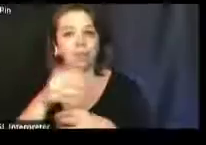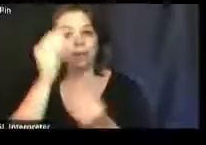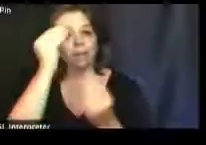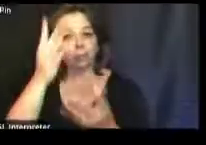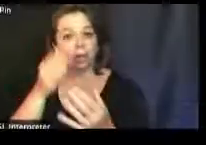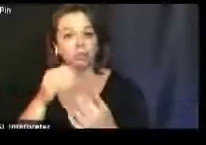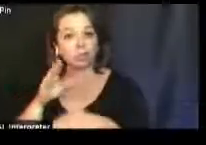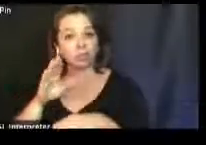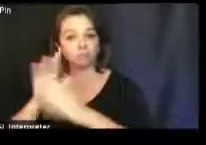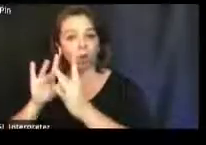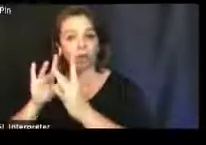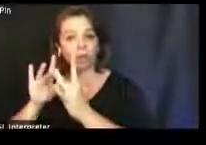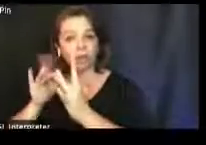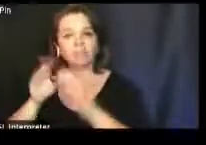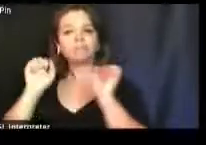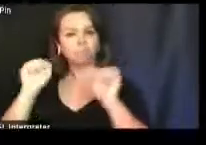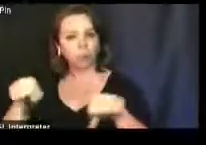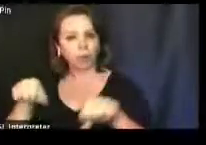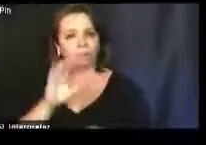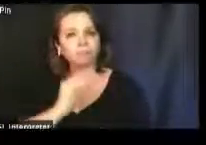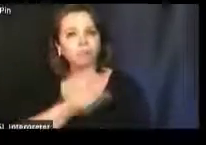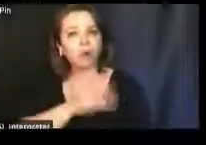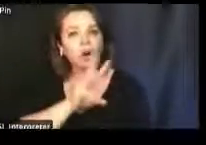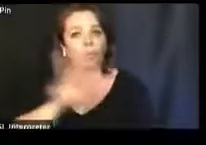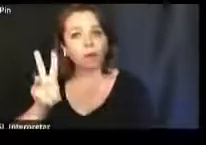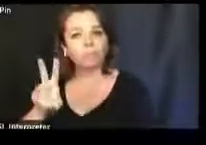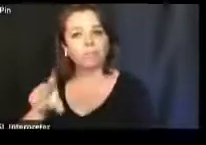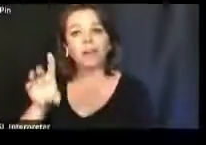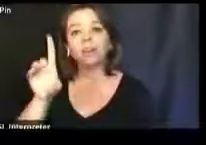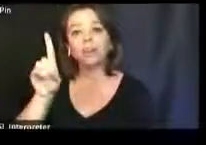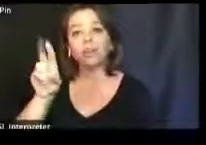so from our website or by visiting